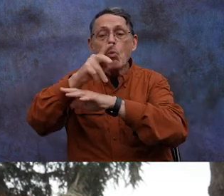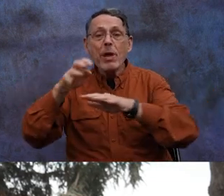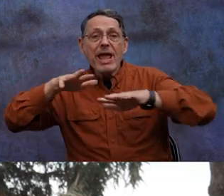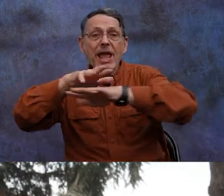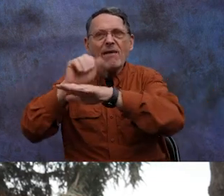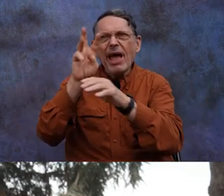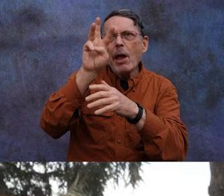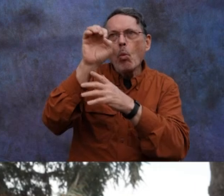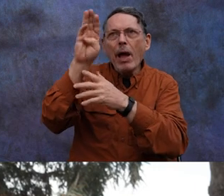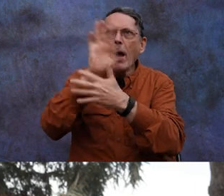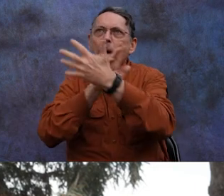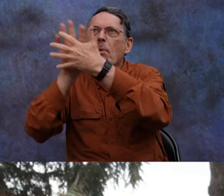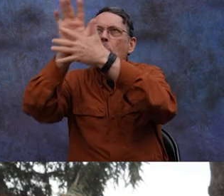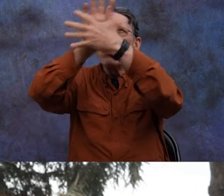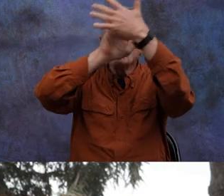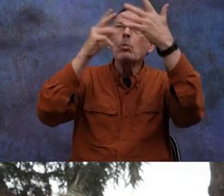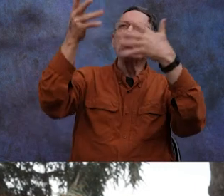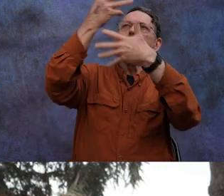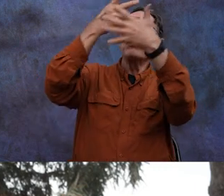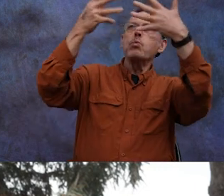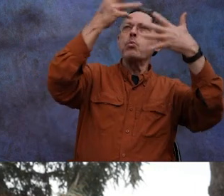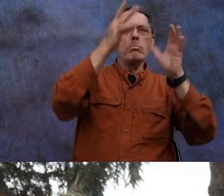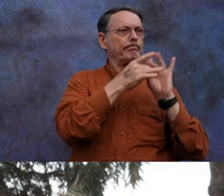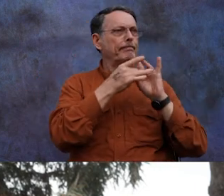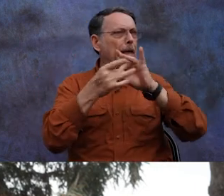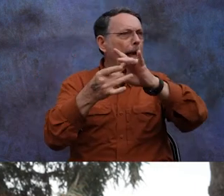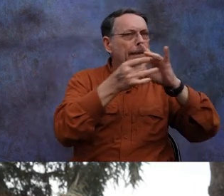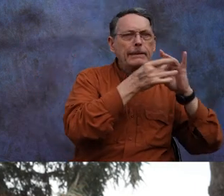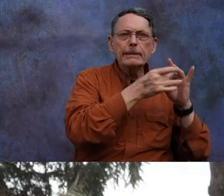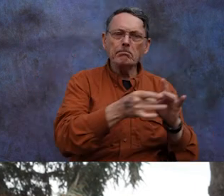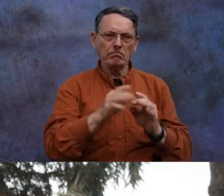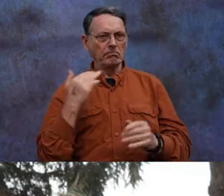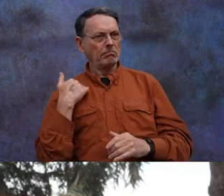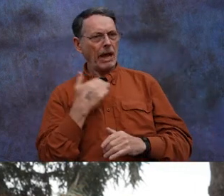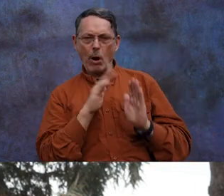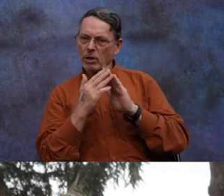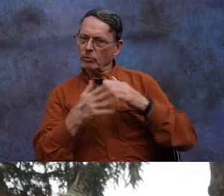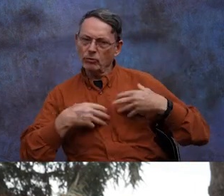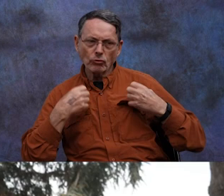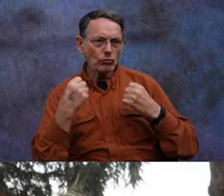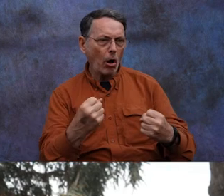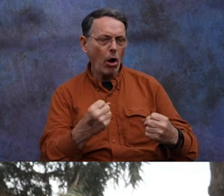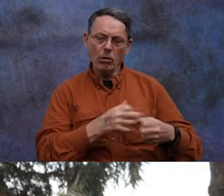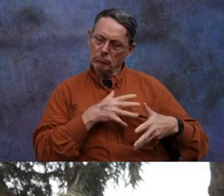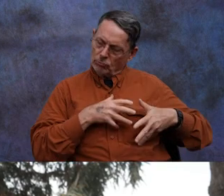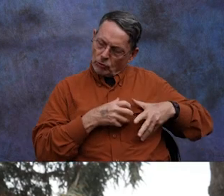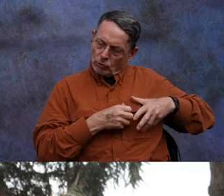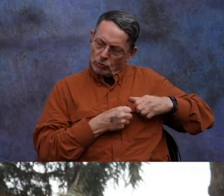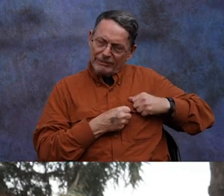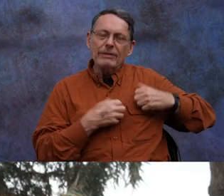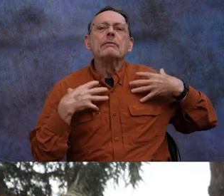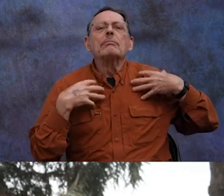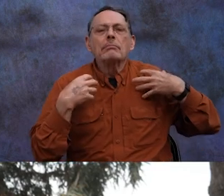that strengthens our communities, heals our griefs, and